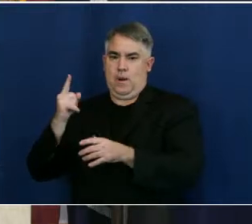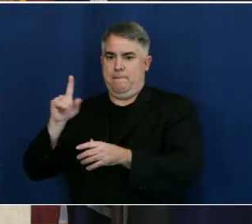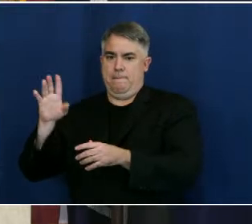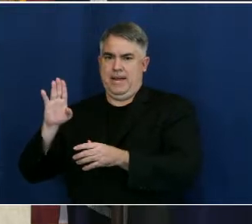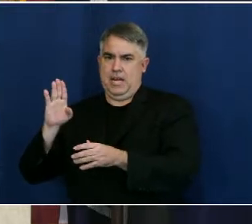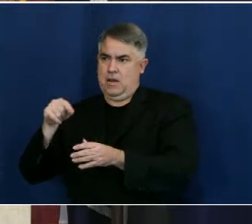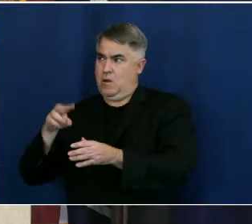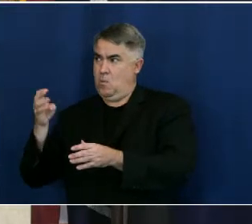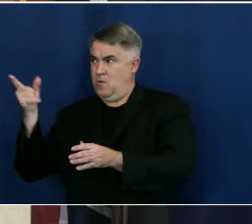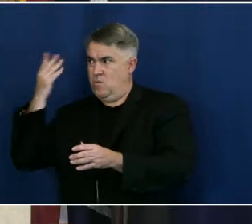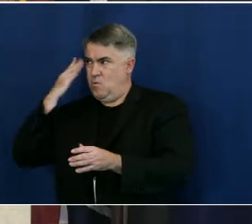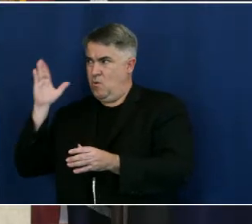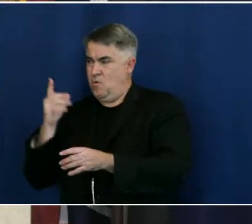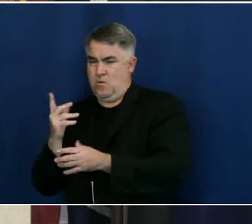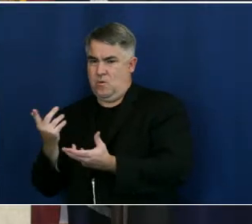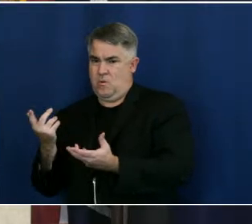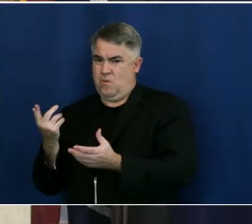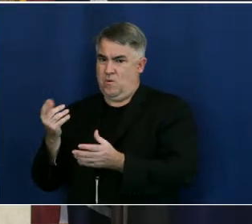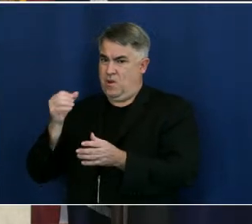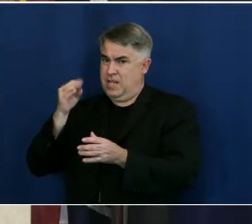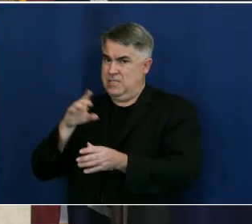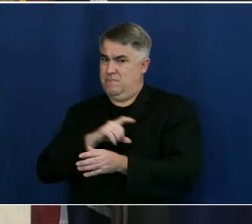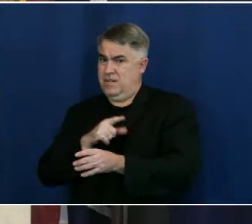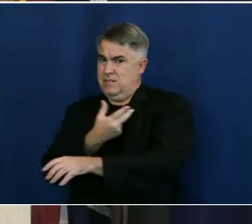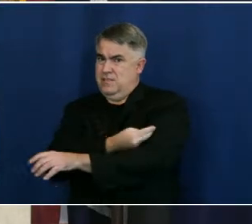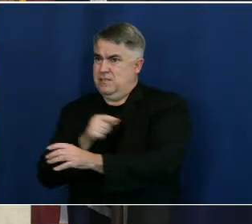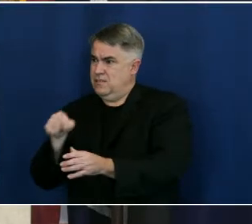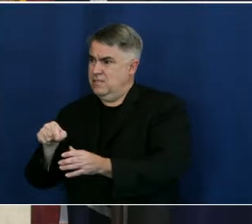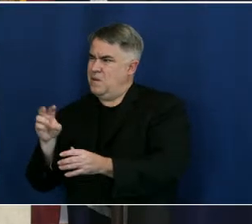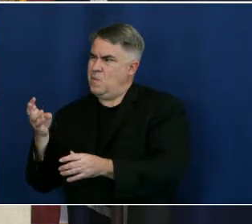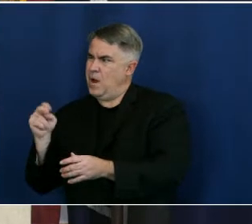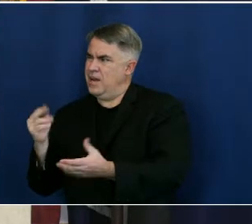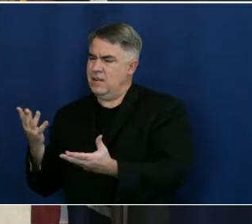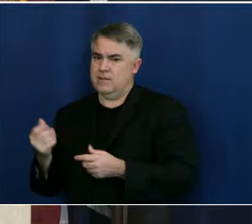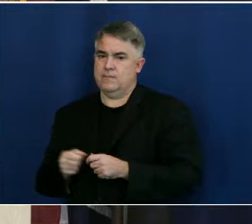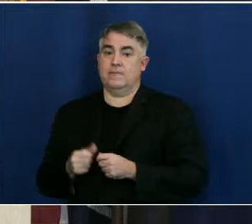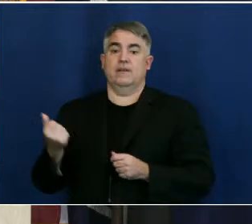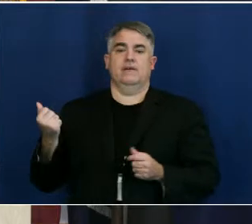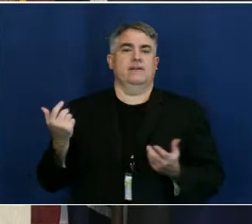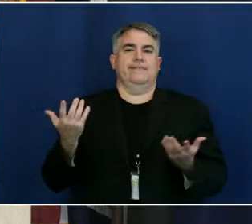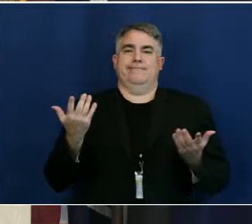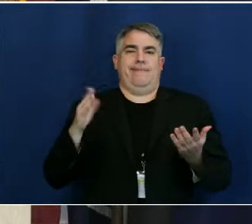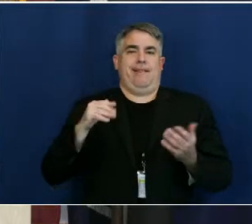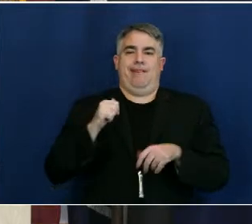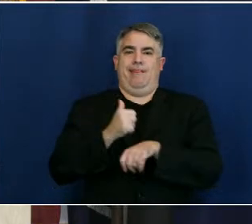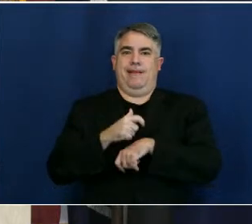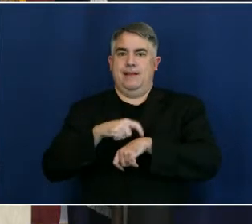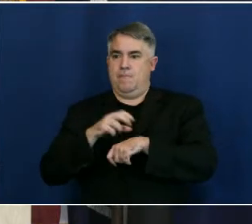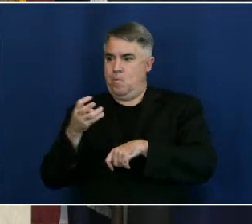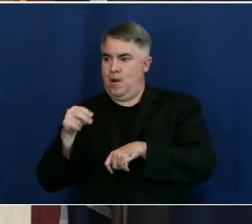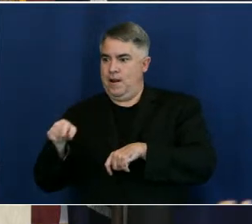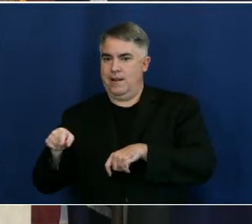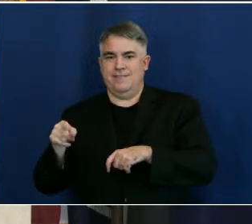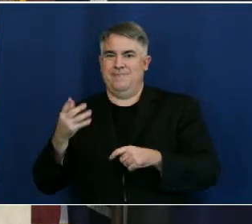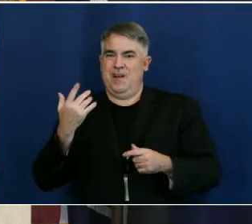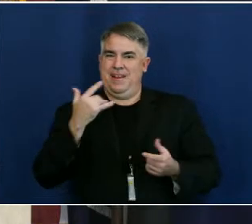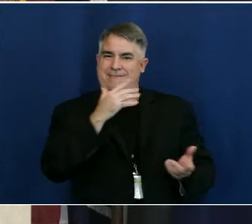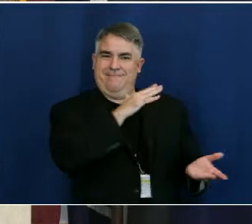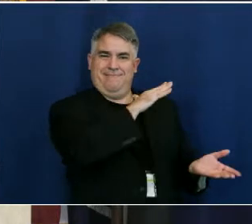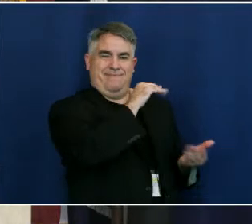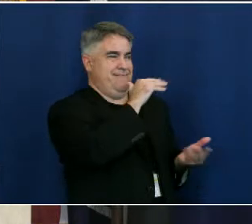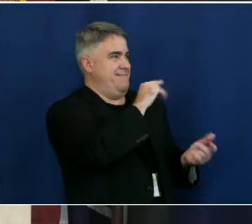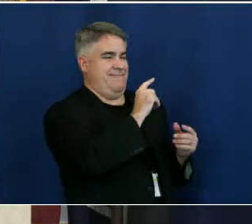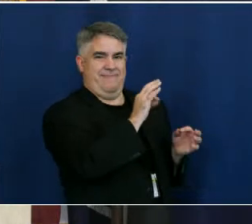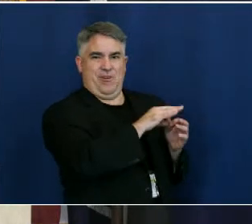guesstimate, no timeline. No, Artie, and the reason is I don't have a timeline of how many vaccines we're going to get. If we